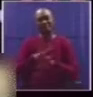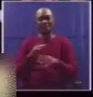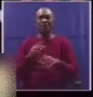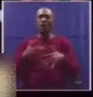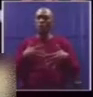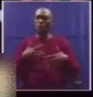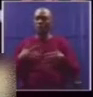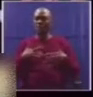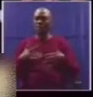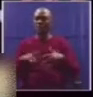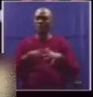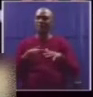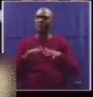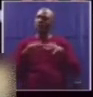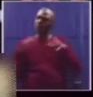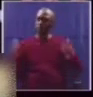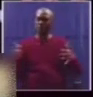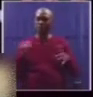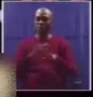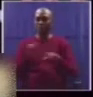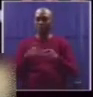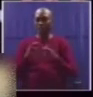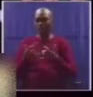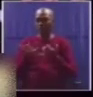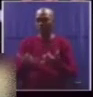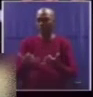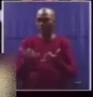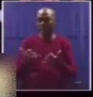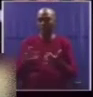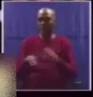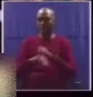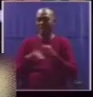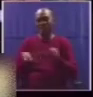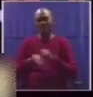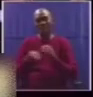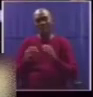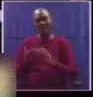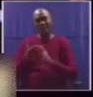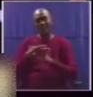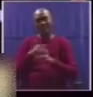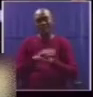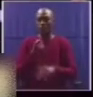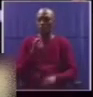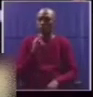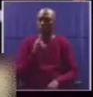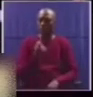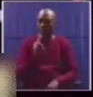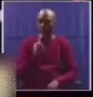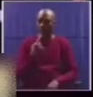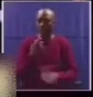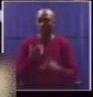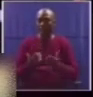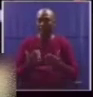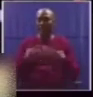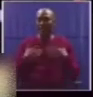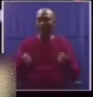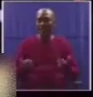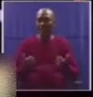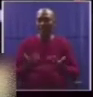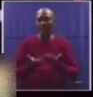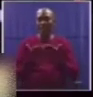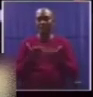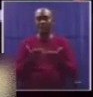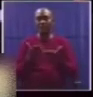not only the current poor state of the access to medical health care service in